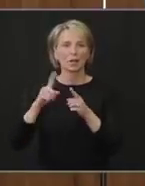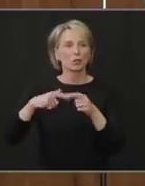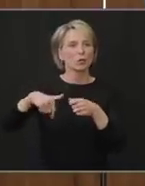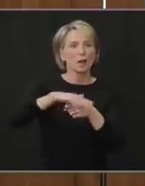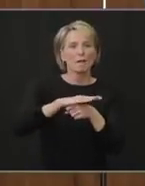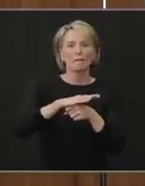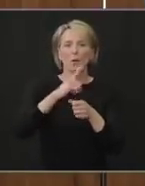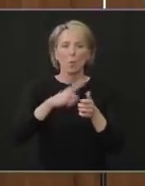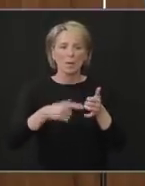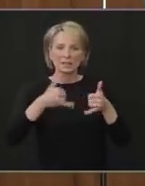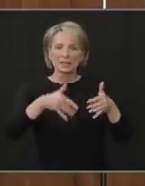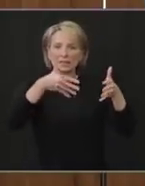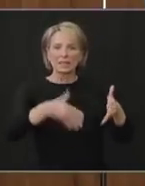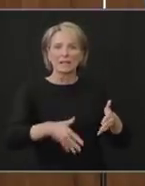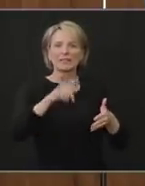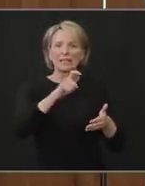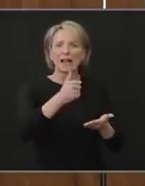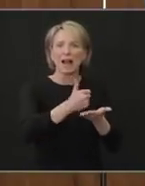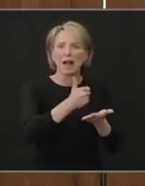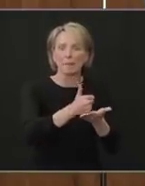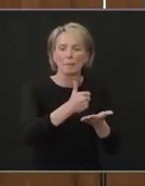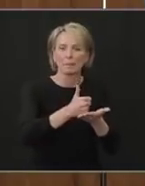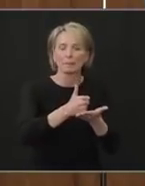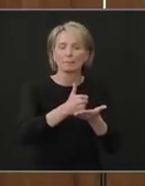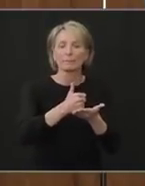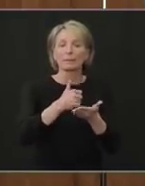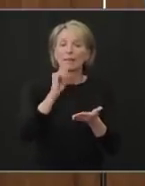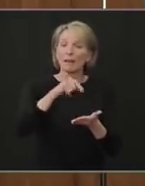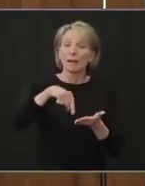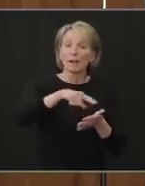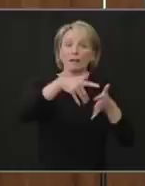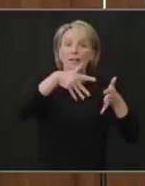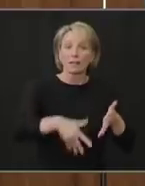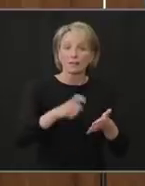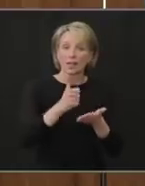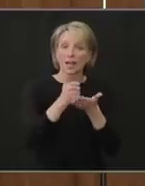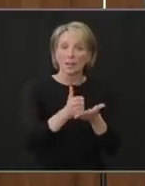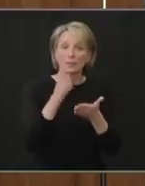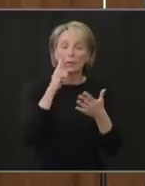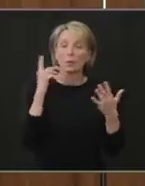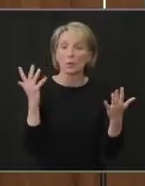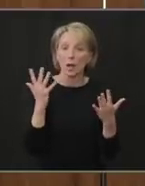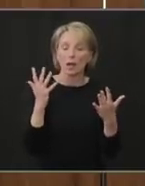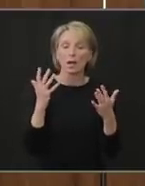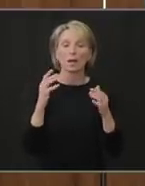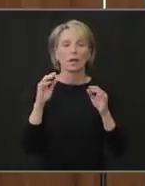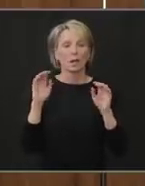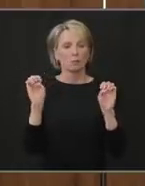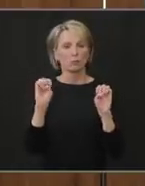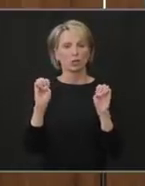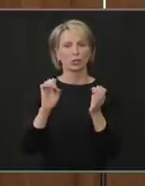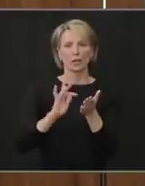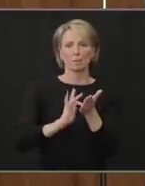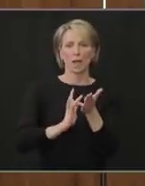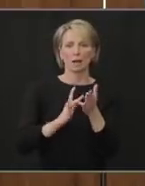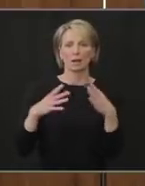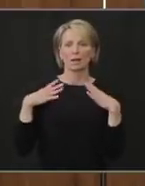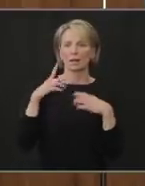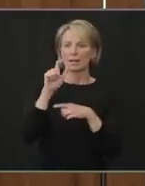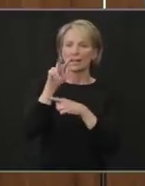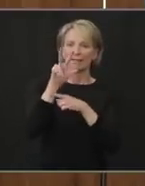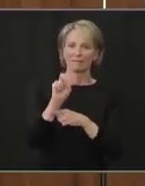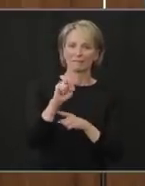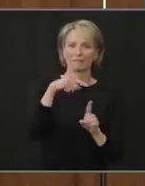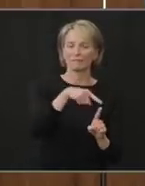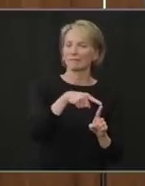unmet needs. For example, emergency medical leave still fails to cover many